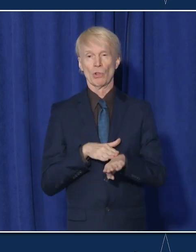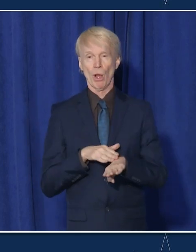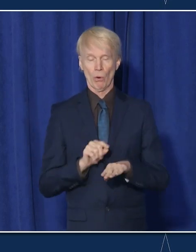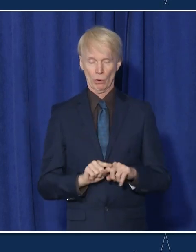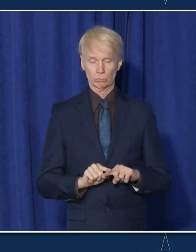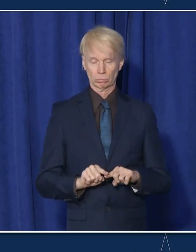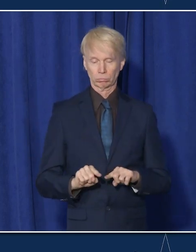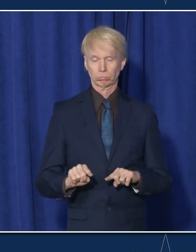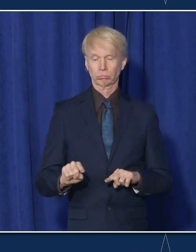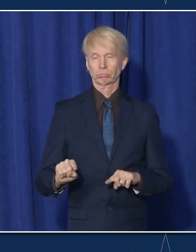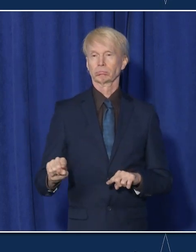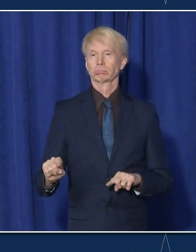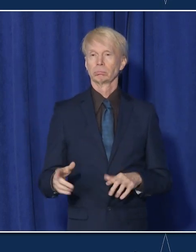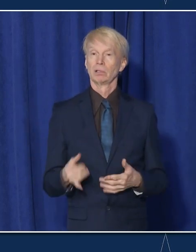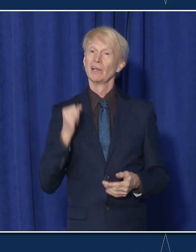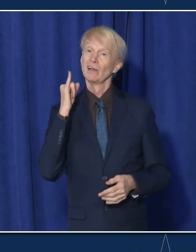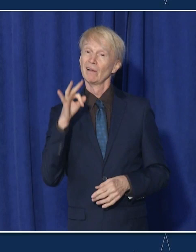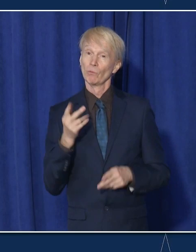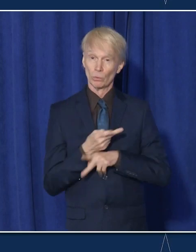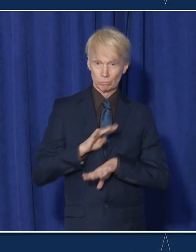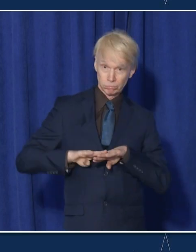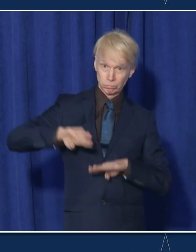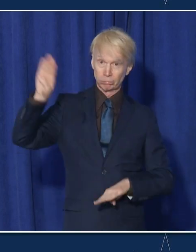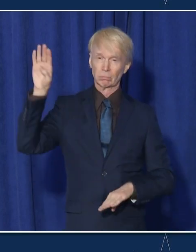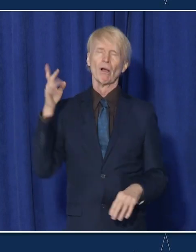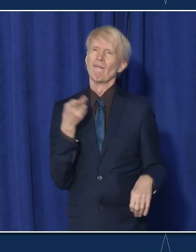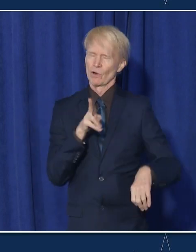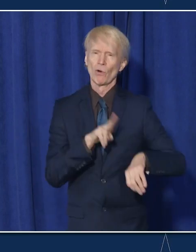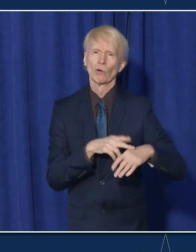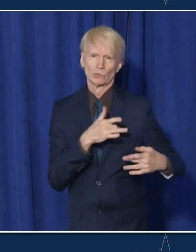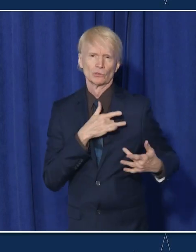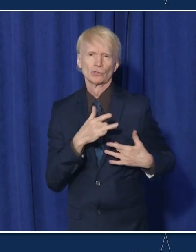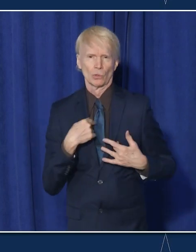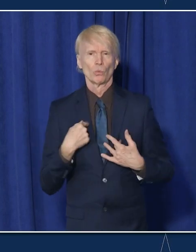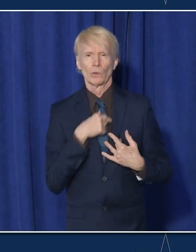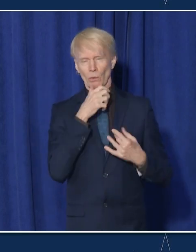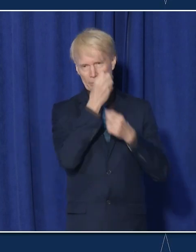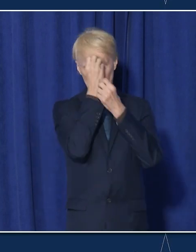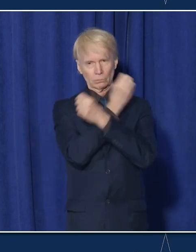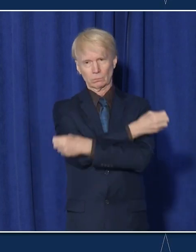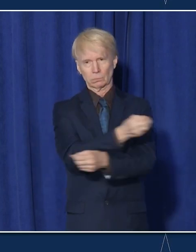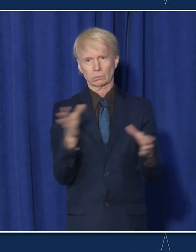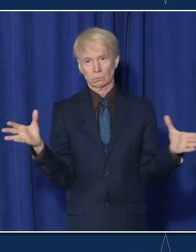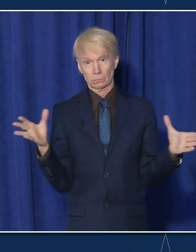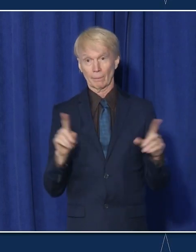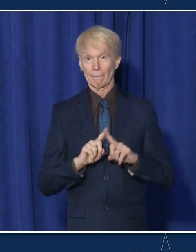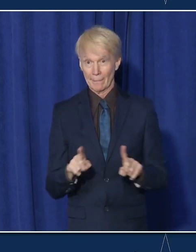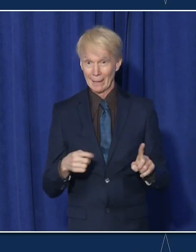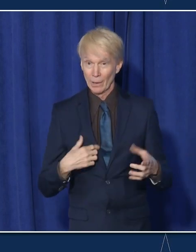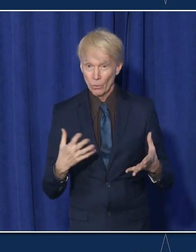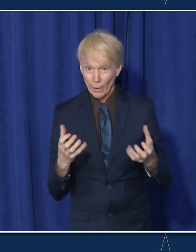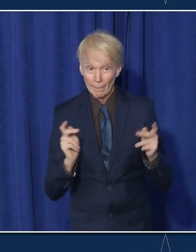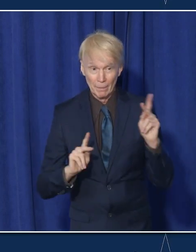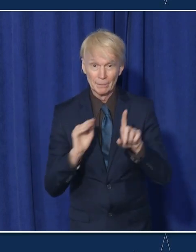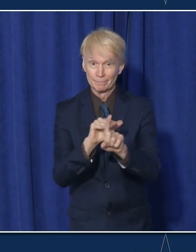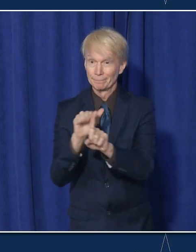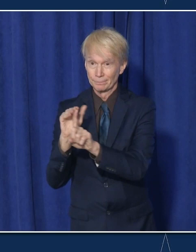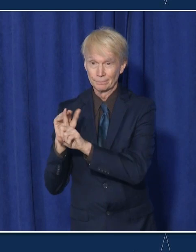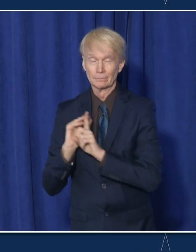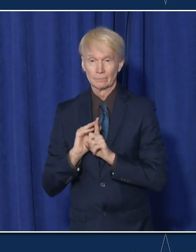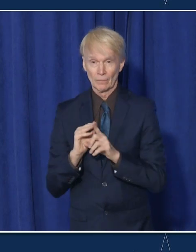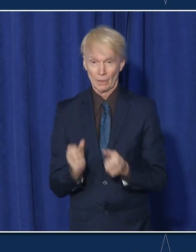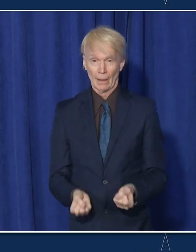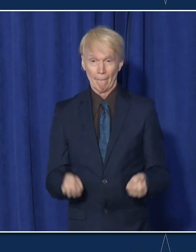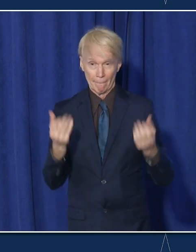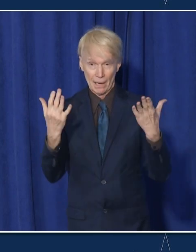increase. And if we see signs of any concern, of course, we will be out and notifying people. But I need folks to understand that the